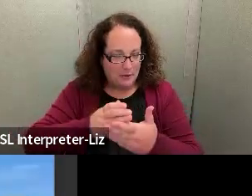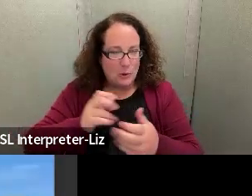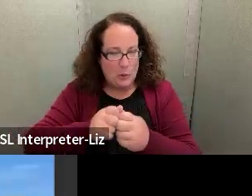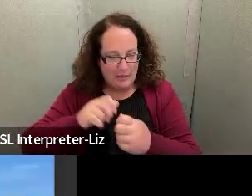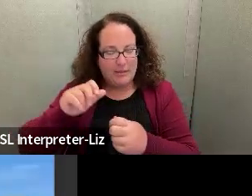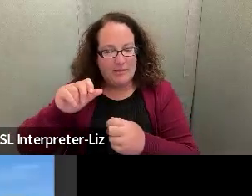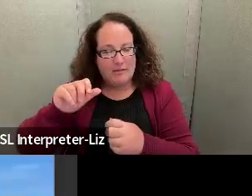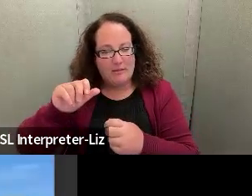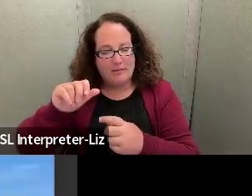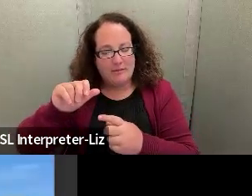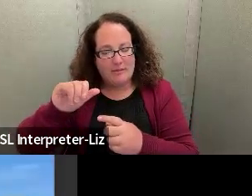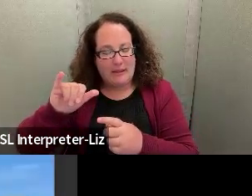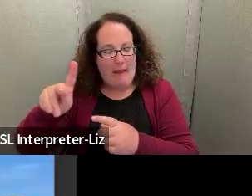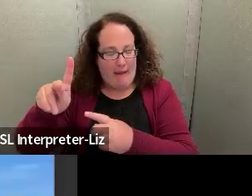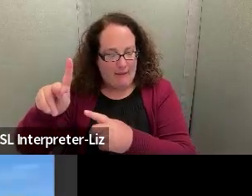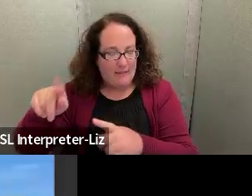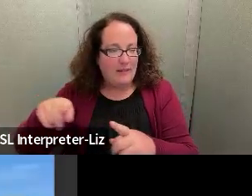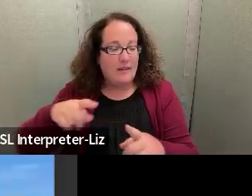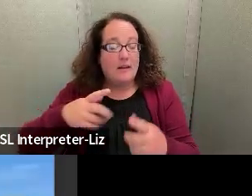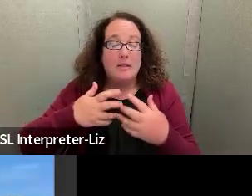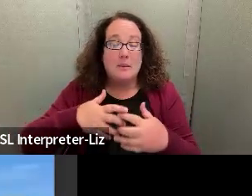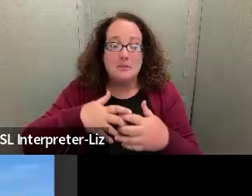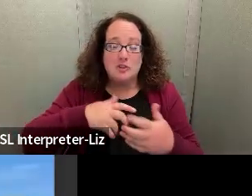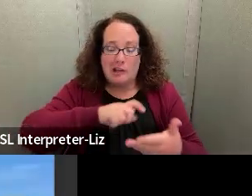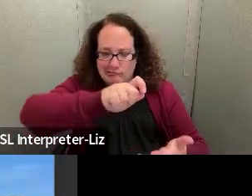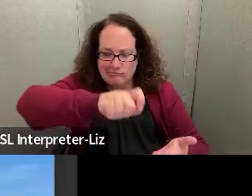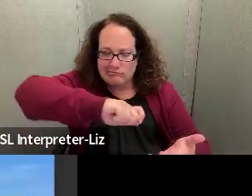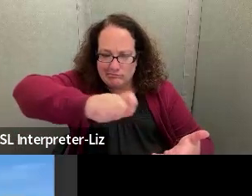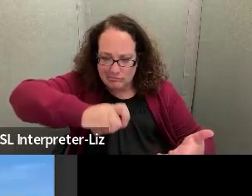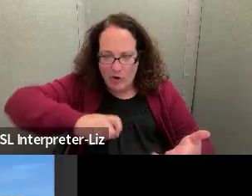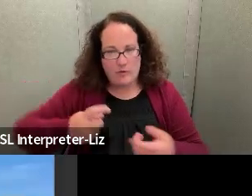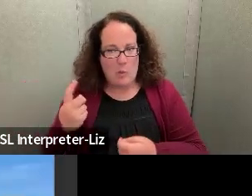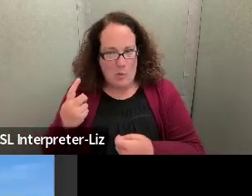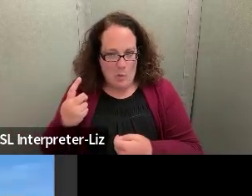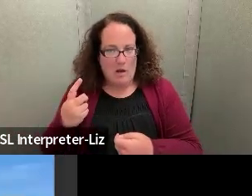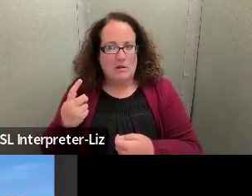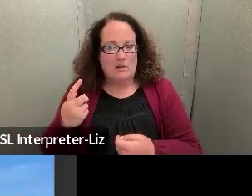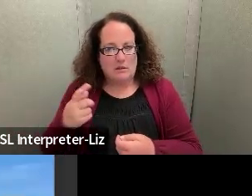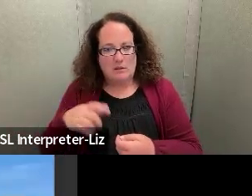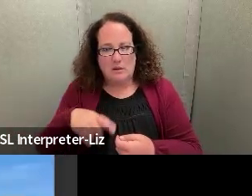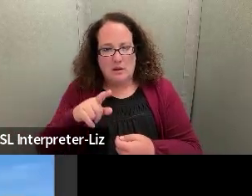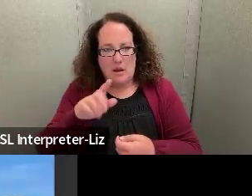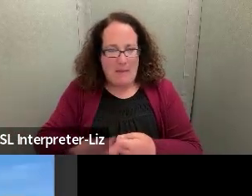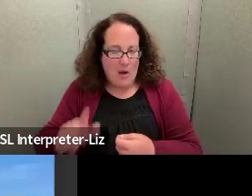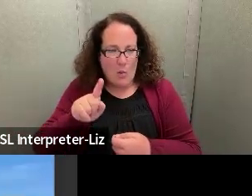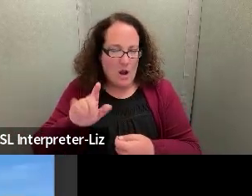But so the machine carved one steps us ahead about 150 hours in manufacturing one